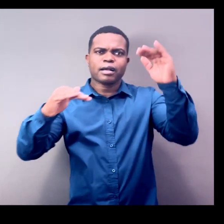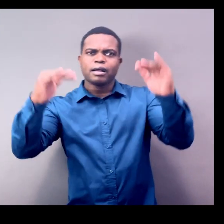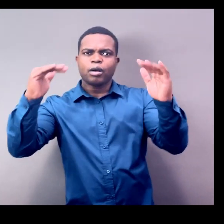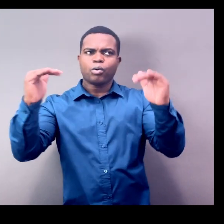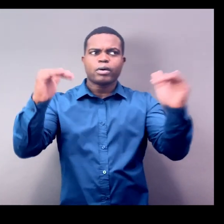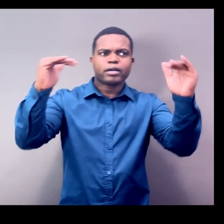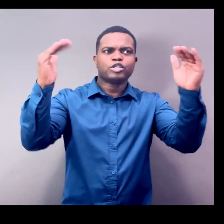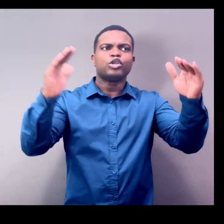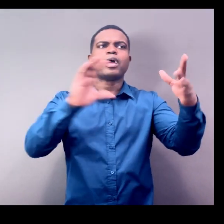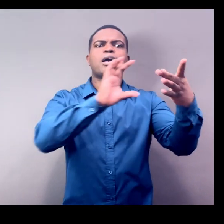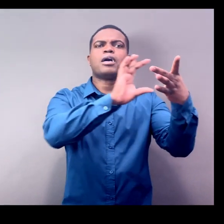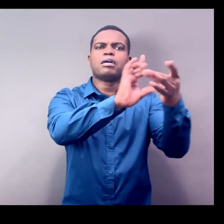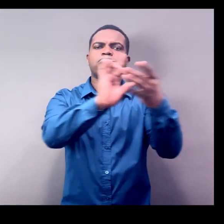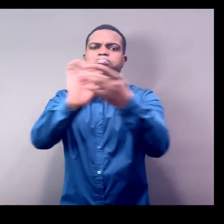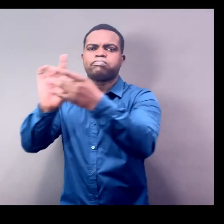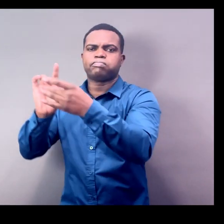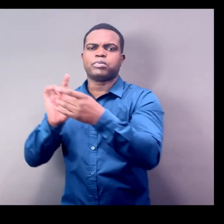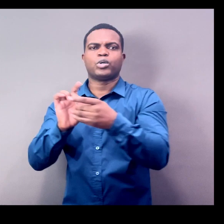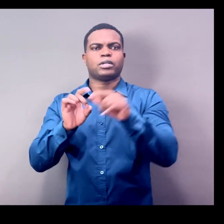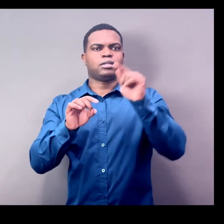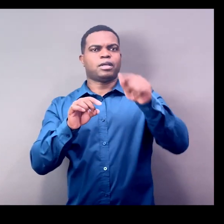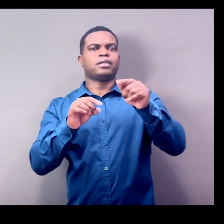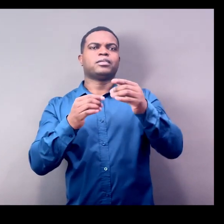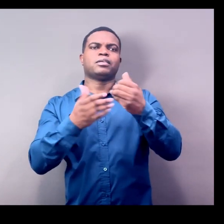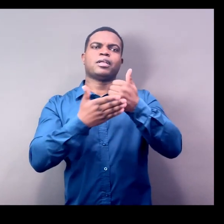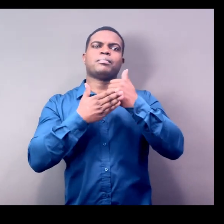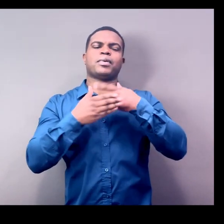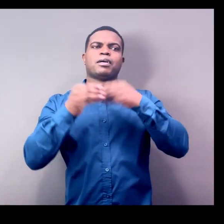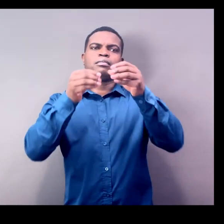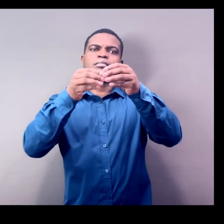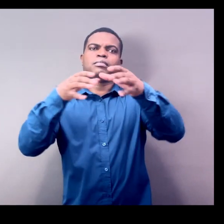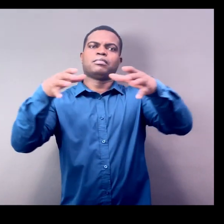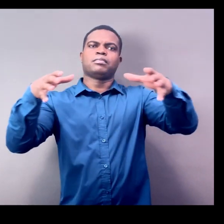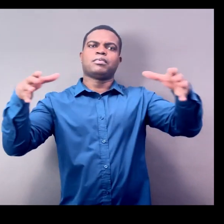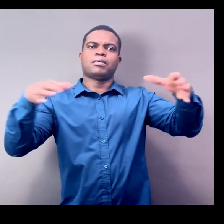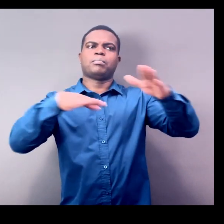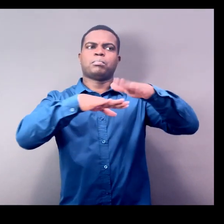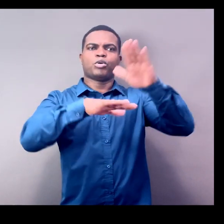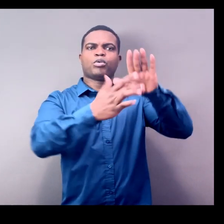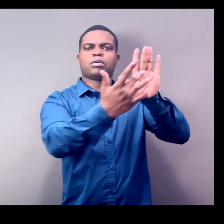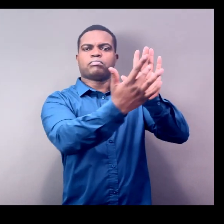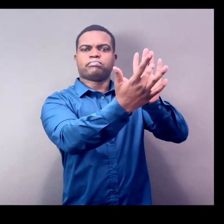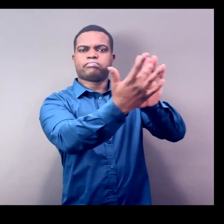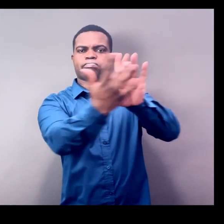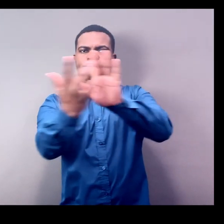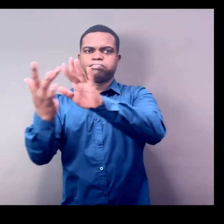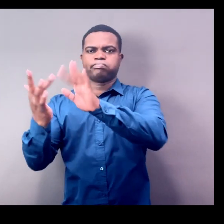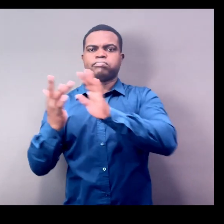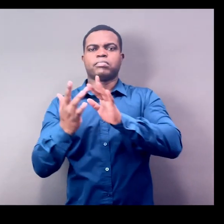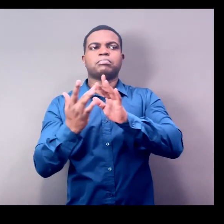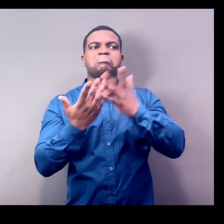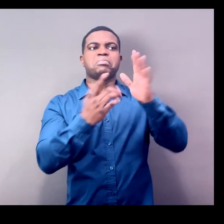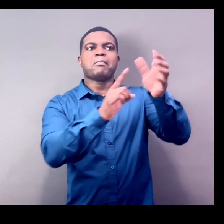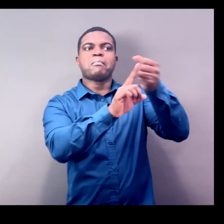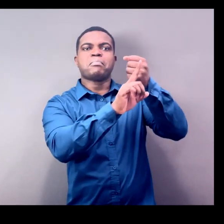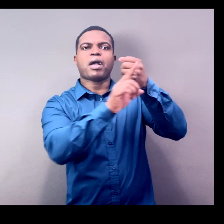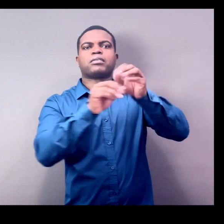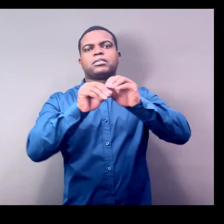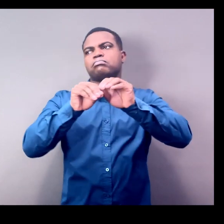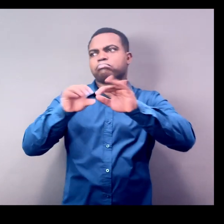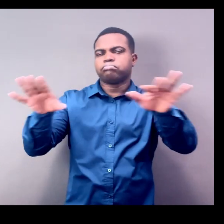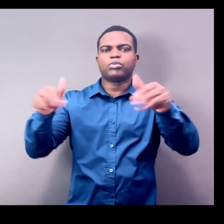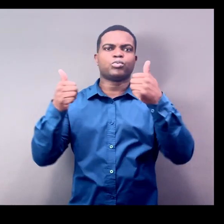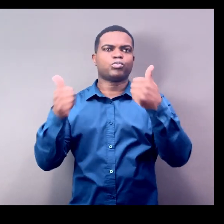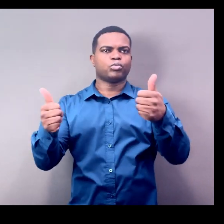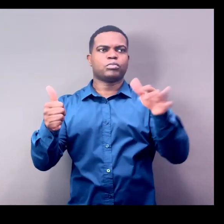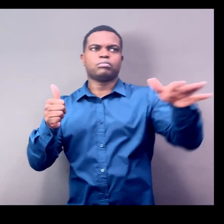it will enlarge your reach. It will also increase your impact. It will also